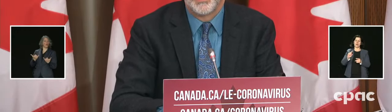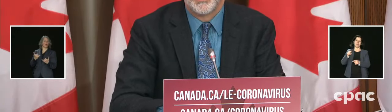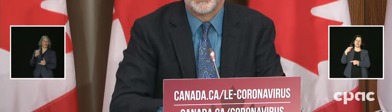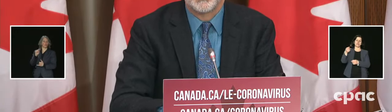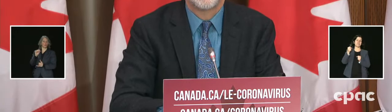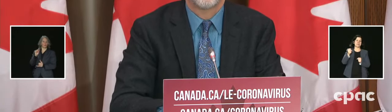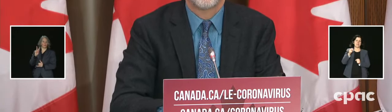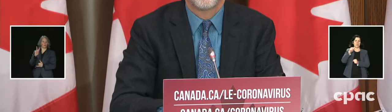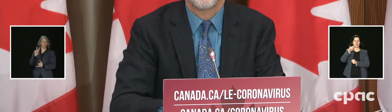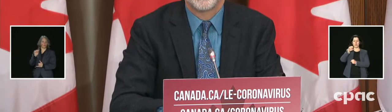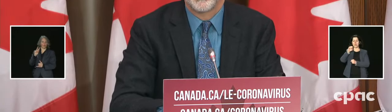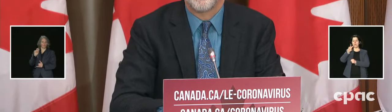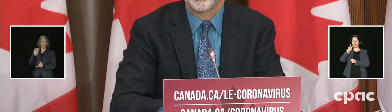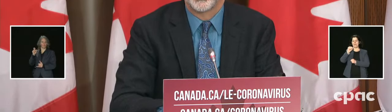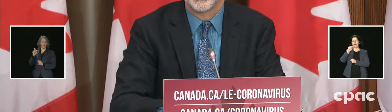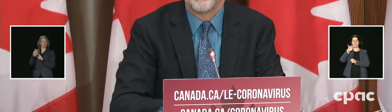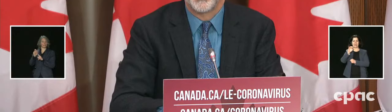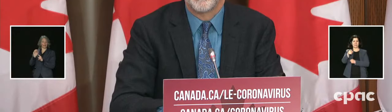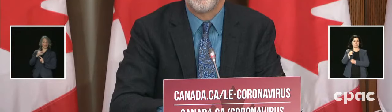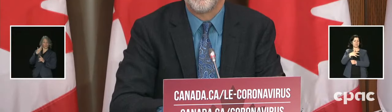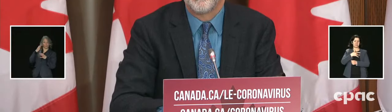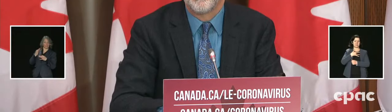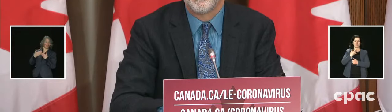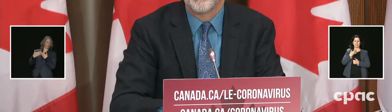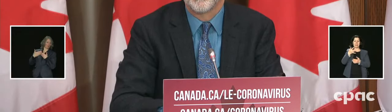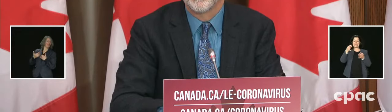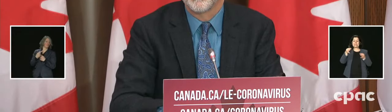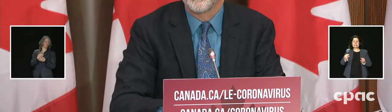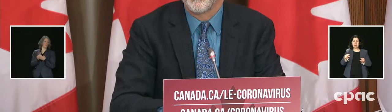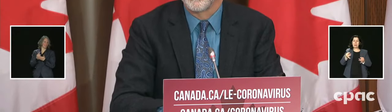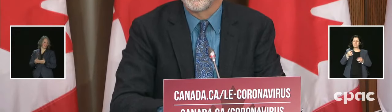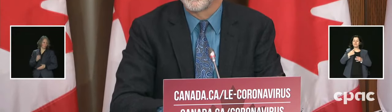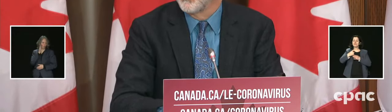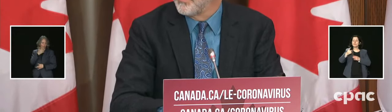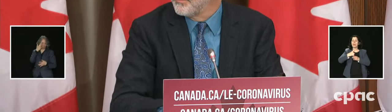Puis la décision devrait venir dans les prochaines semaines.